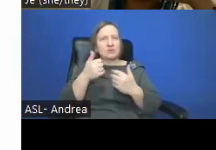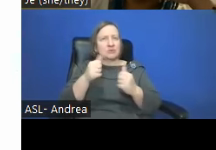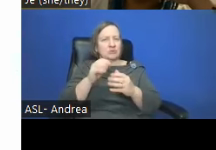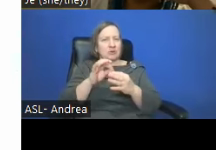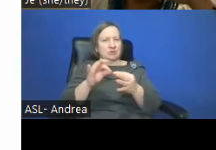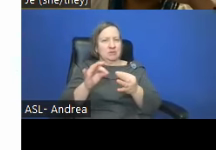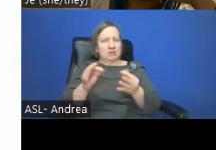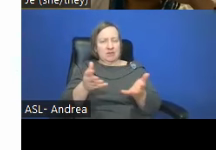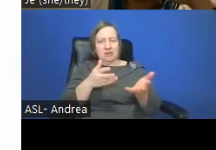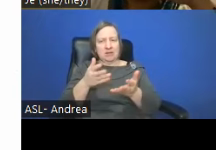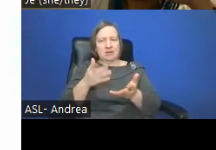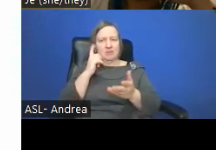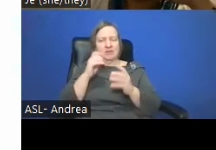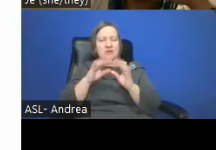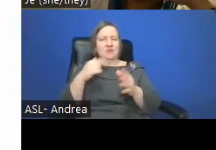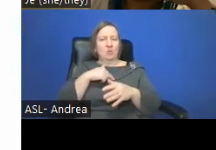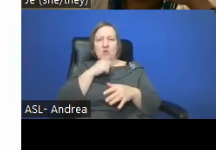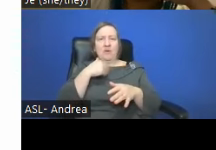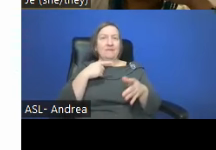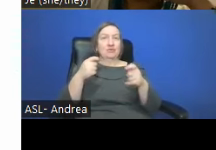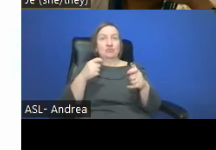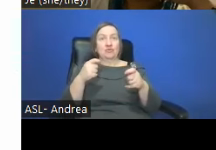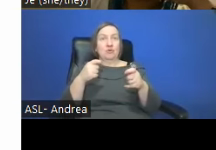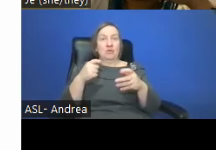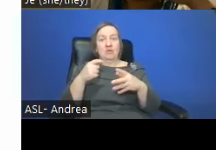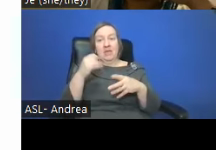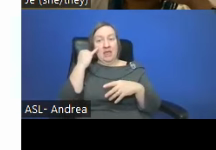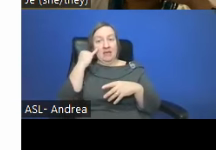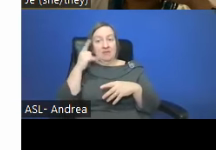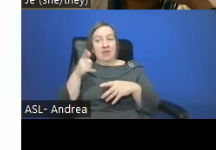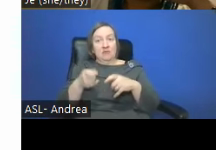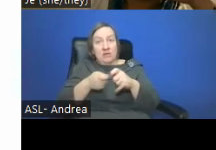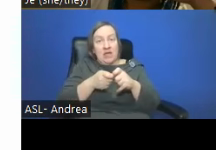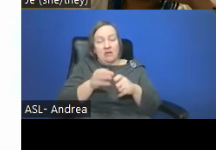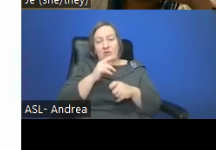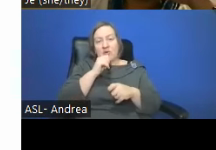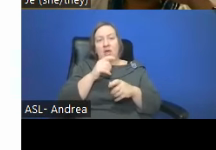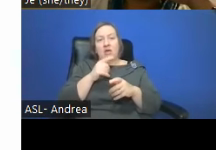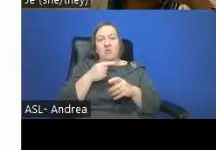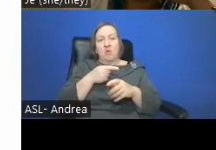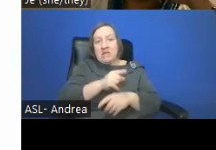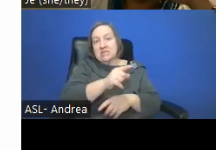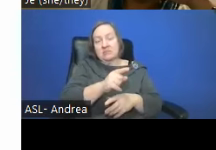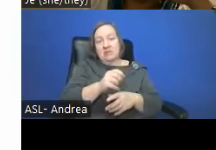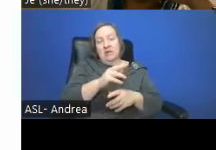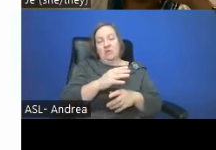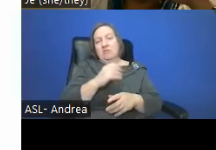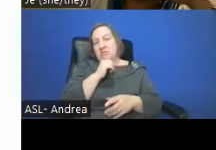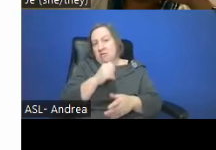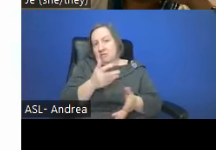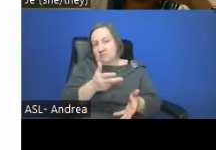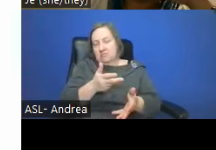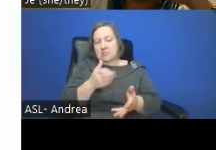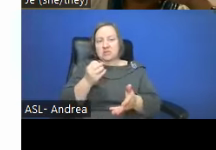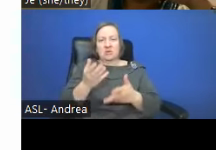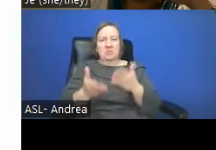Because obviously we don't have control over whether they retaliate or not, or intimidate or not. So maybe it's